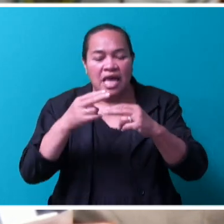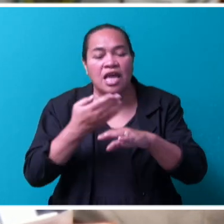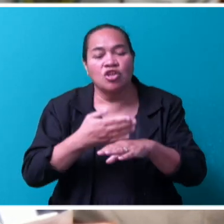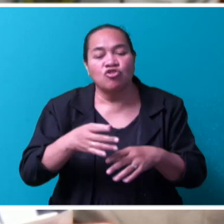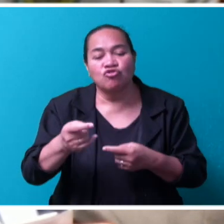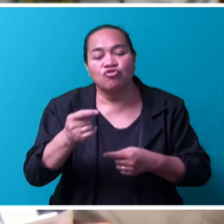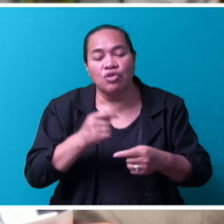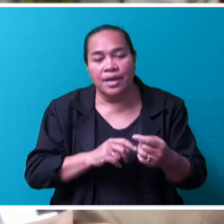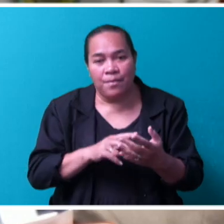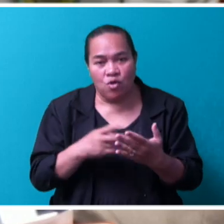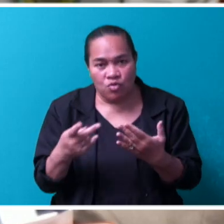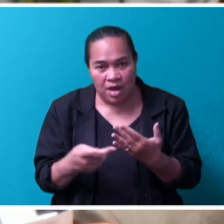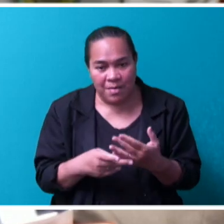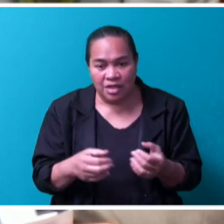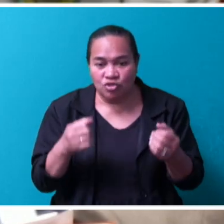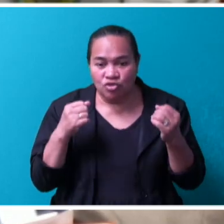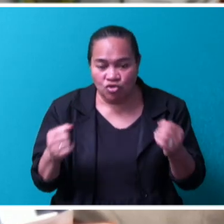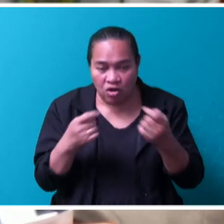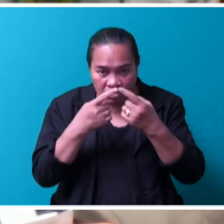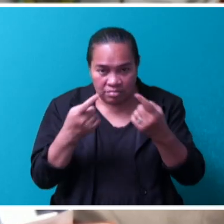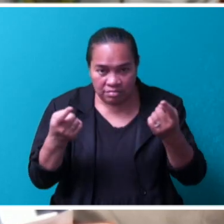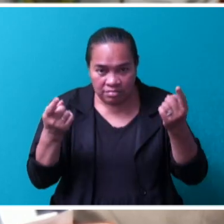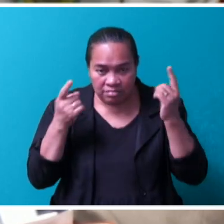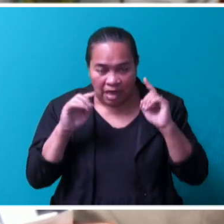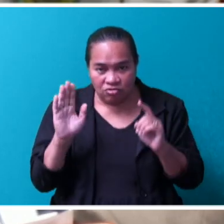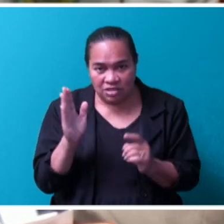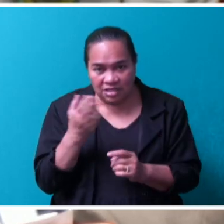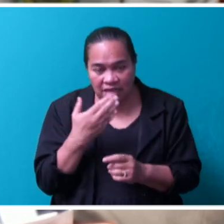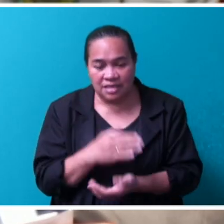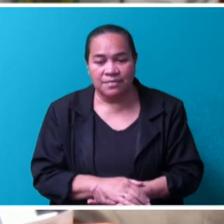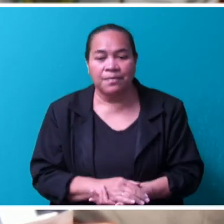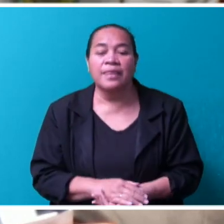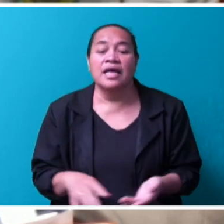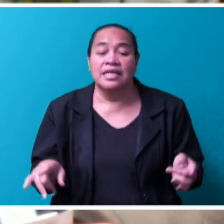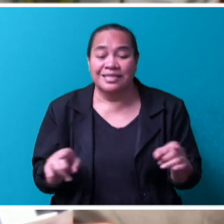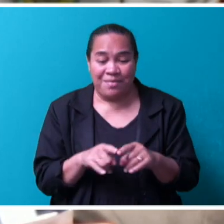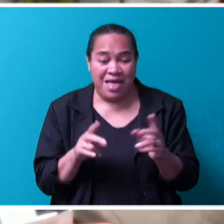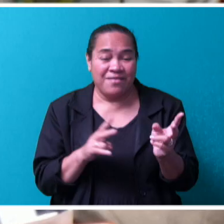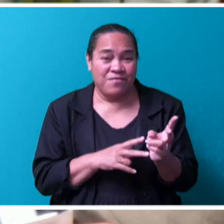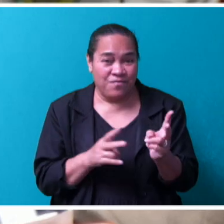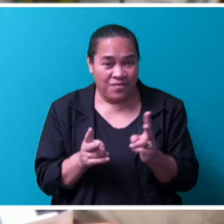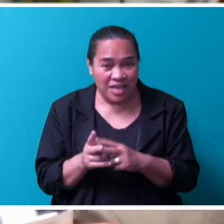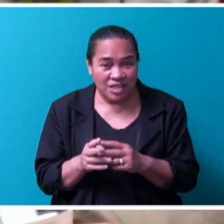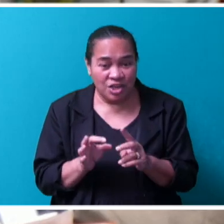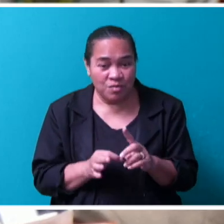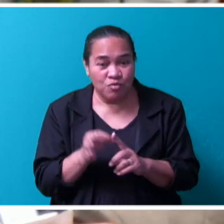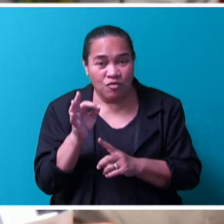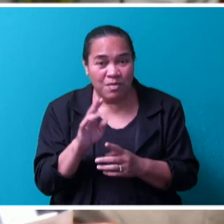and strong graduate results. In the same way, the Village Improvement Scheme will continue the